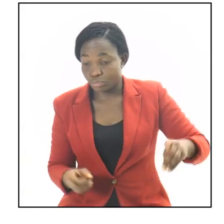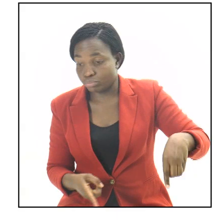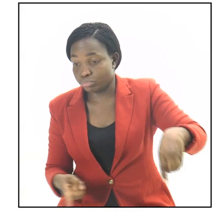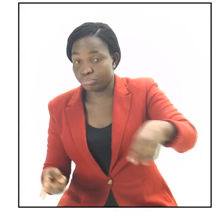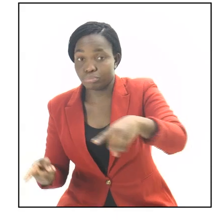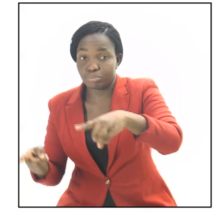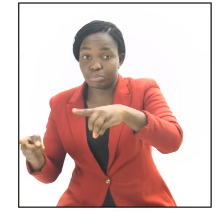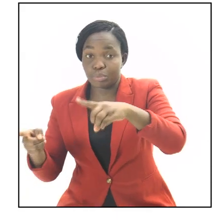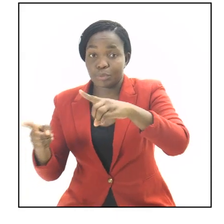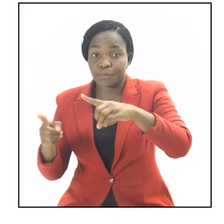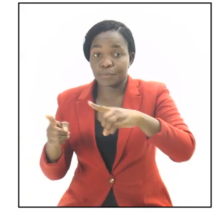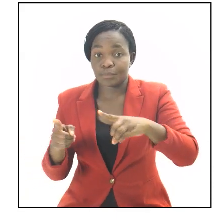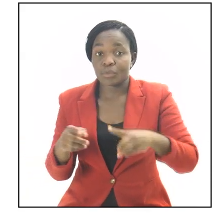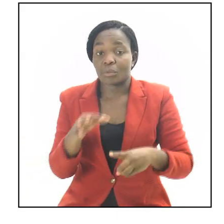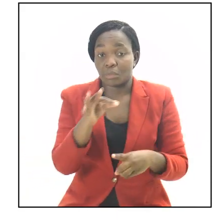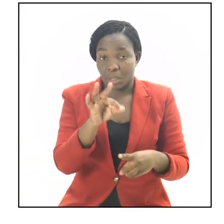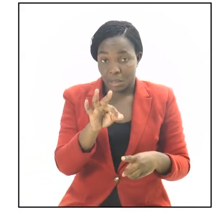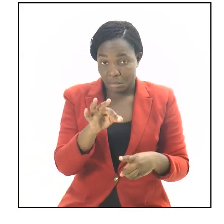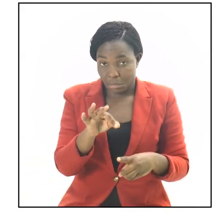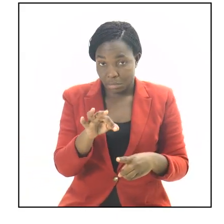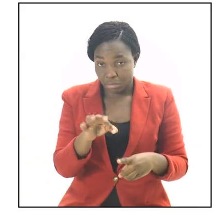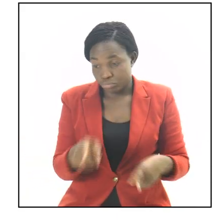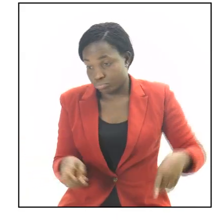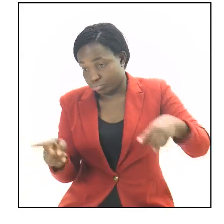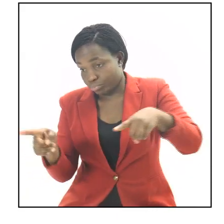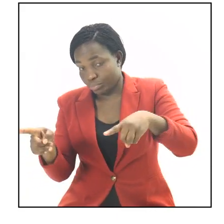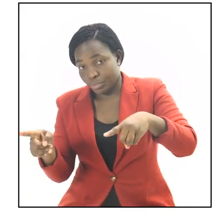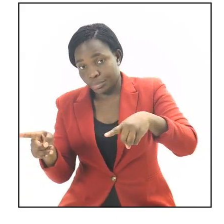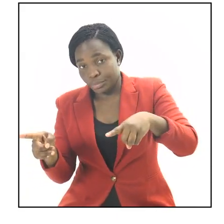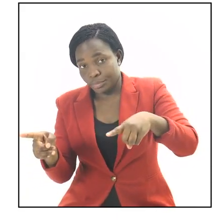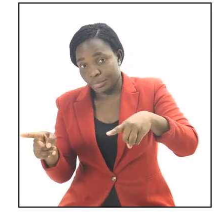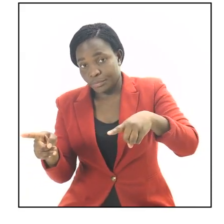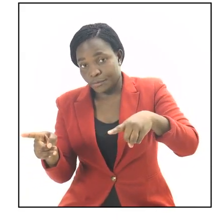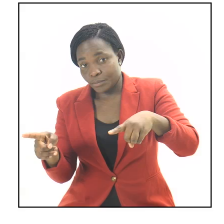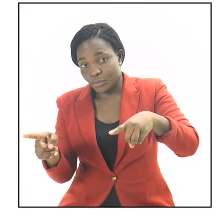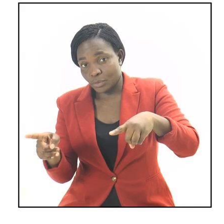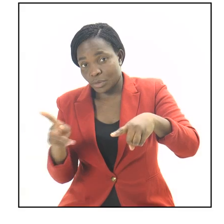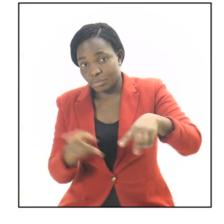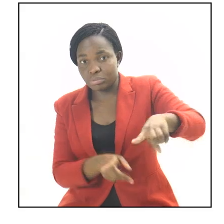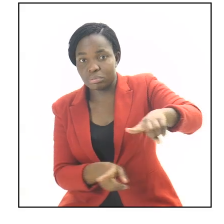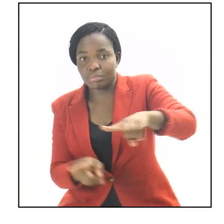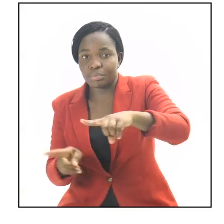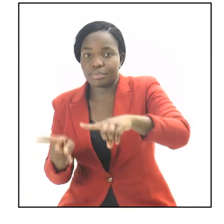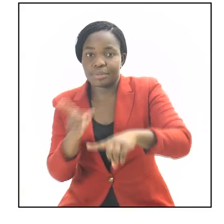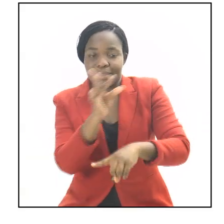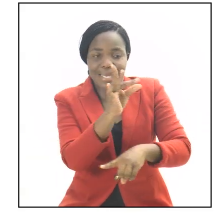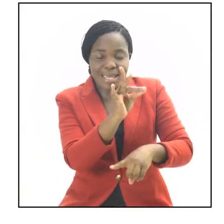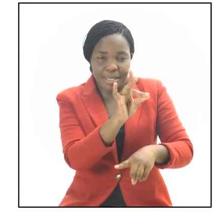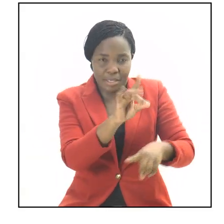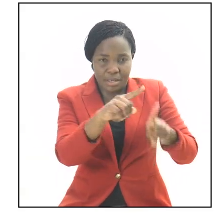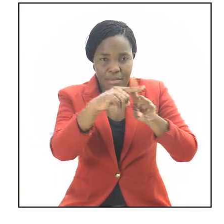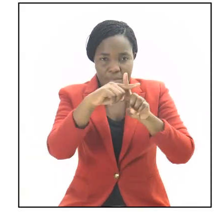We use 9 as the length of the other sides. So the perimeter is 8 plus